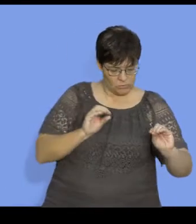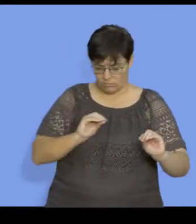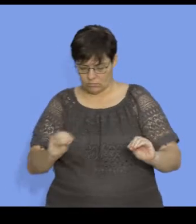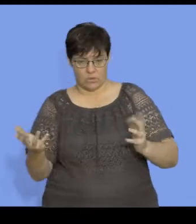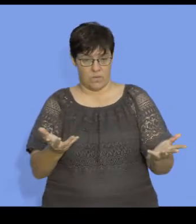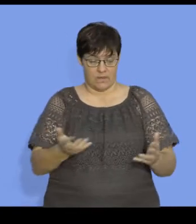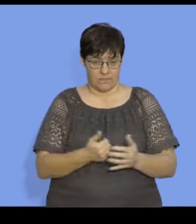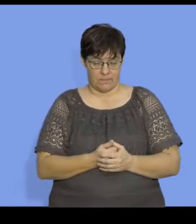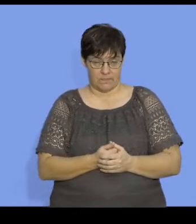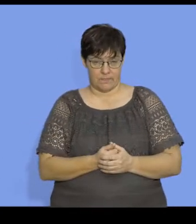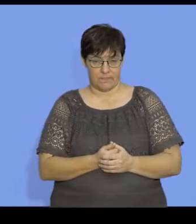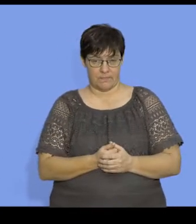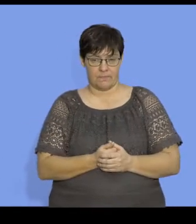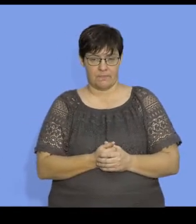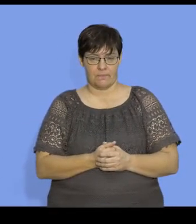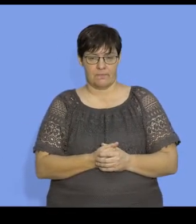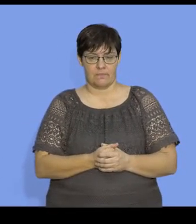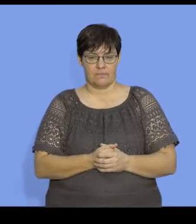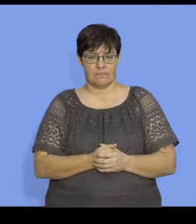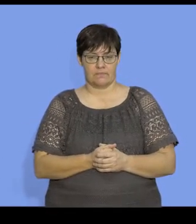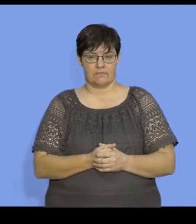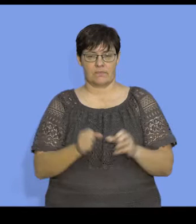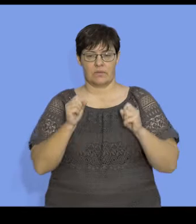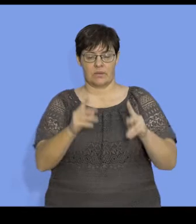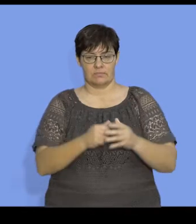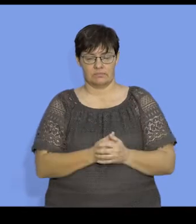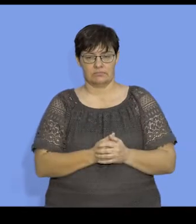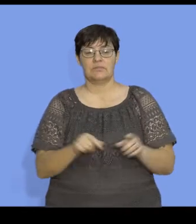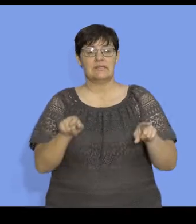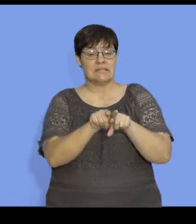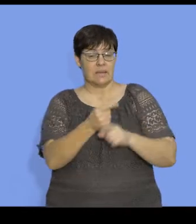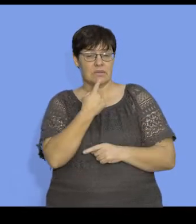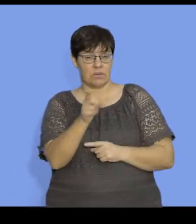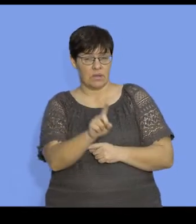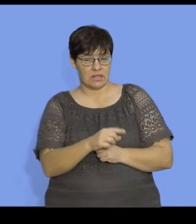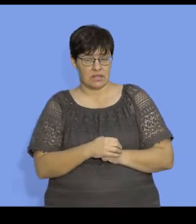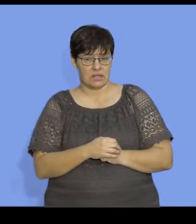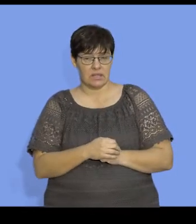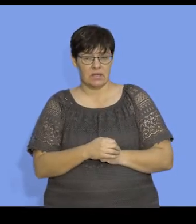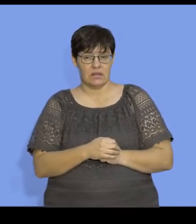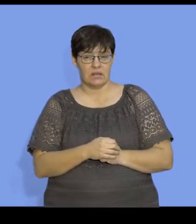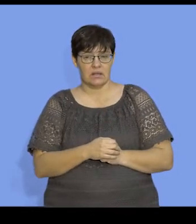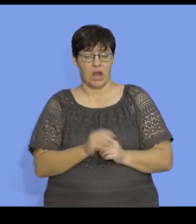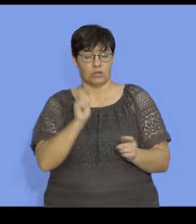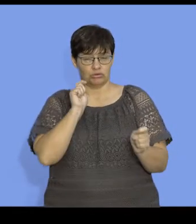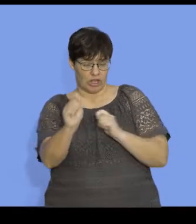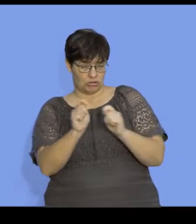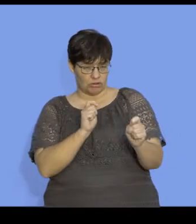Okay, we also said, will there be any changes with regards to my sales policy?